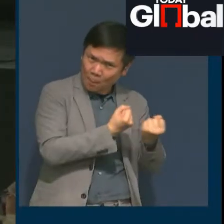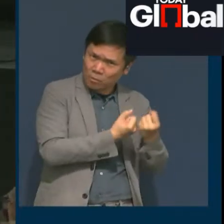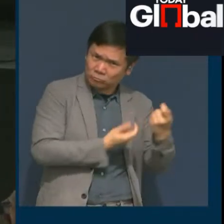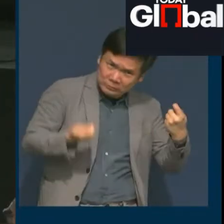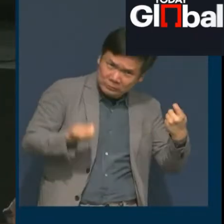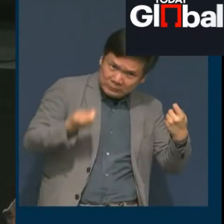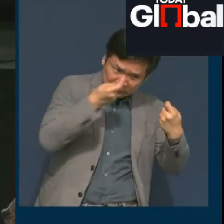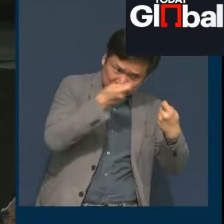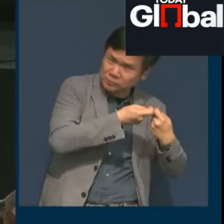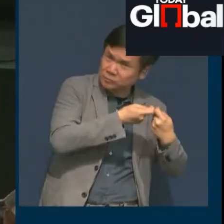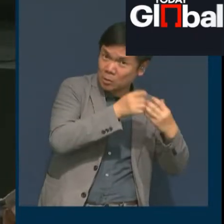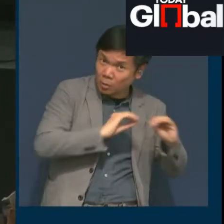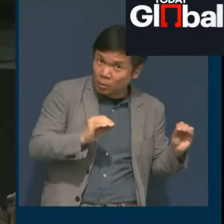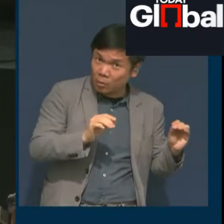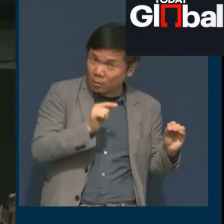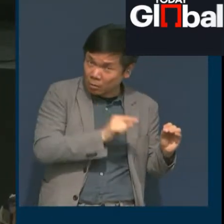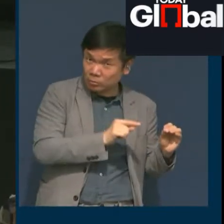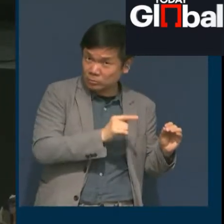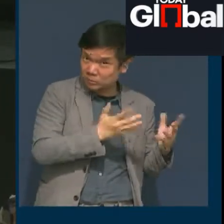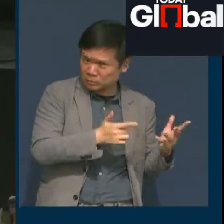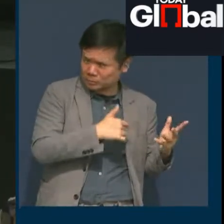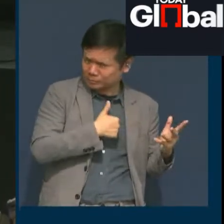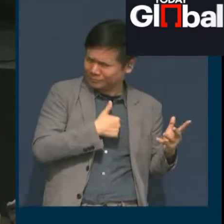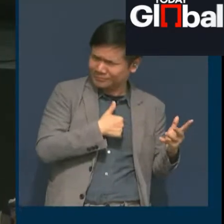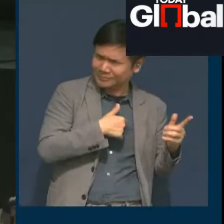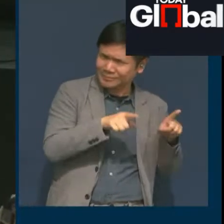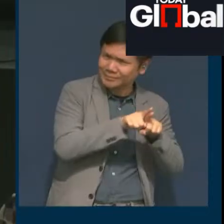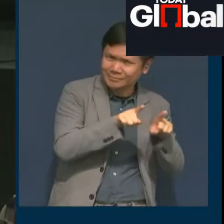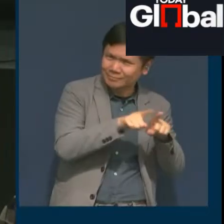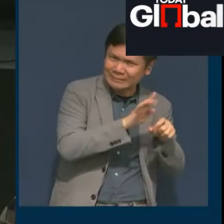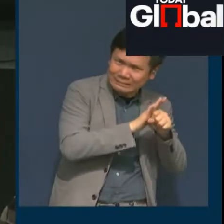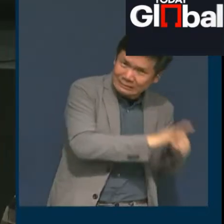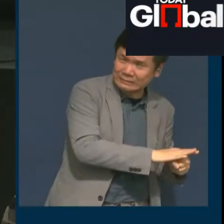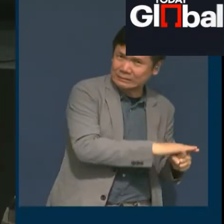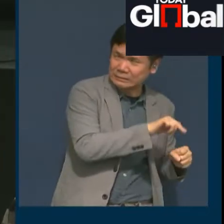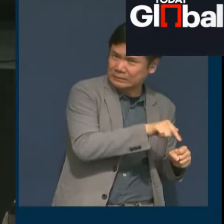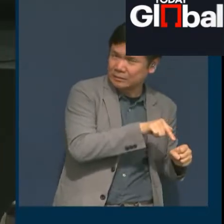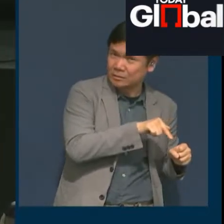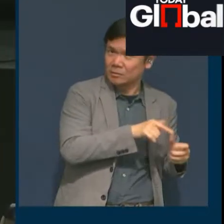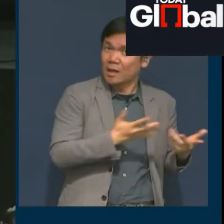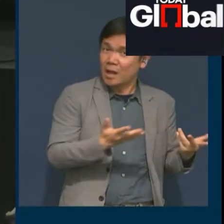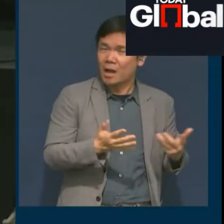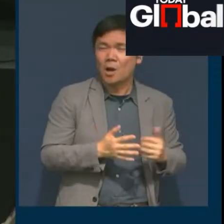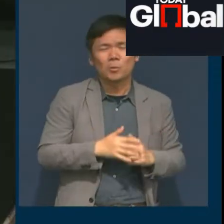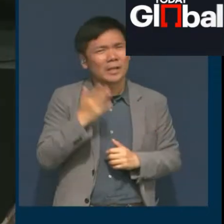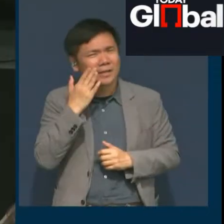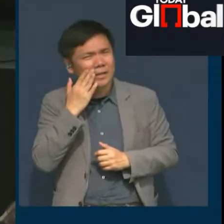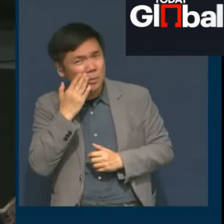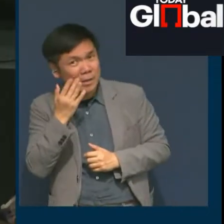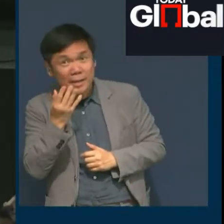with disabilities? Please clarify this point. Now,